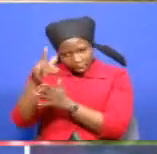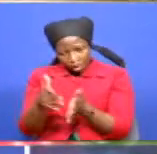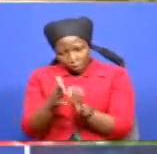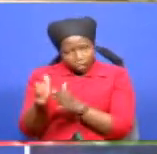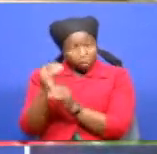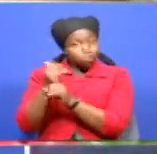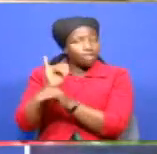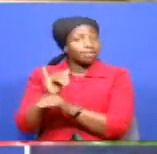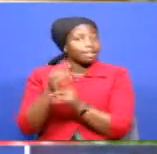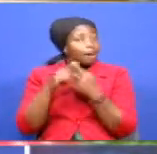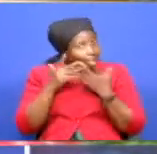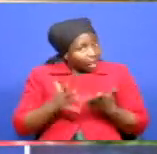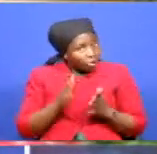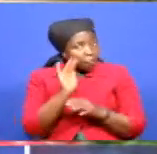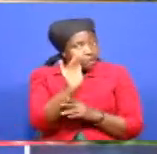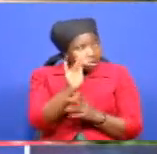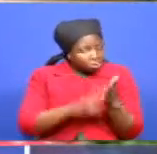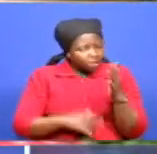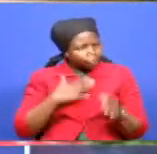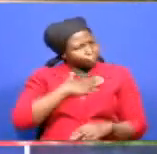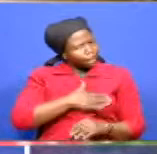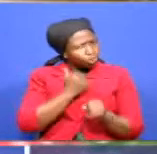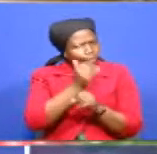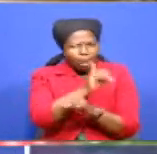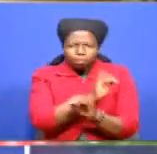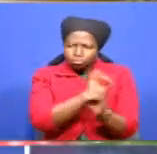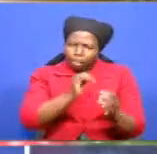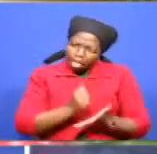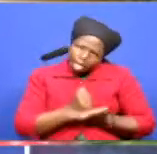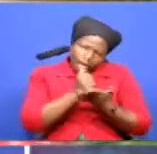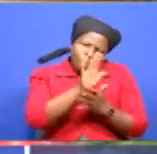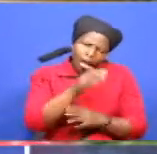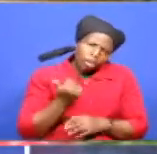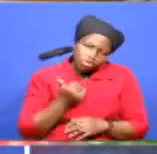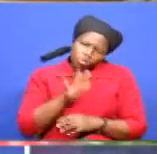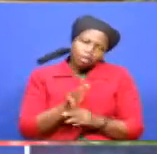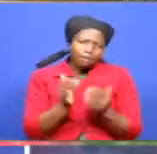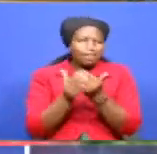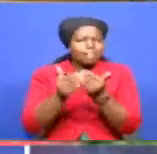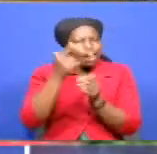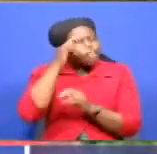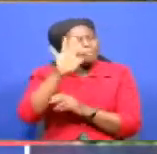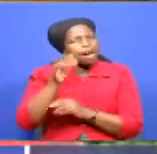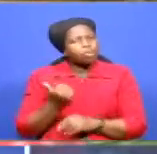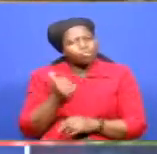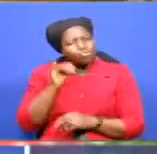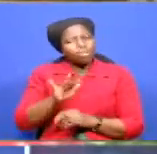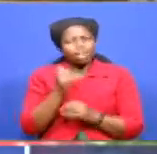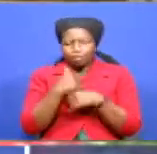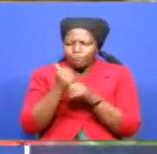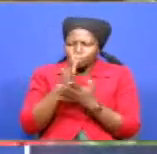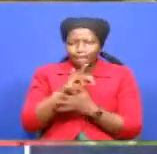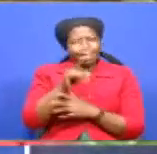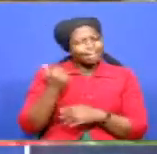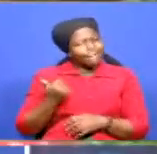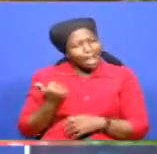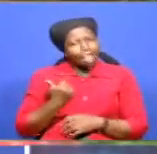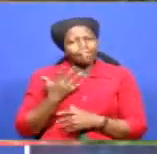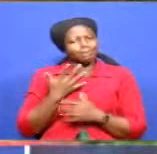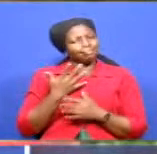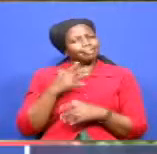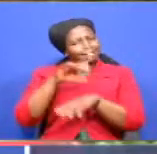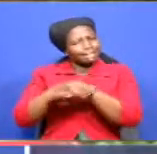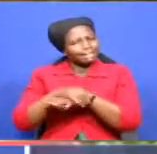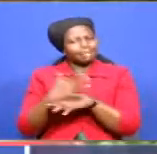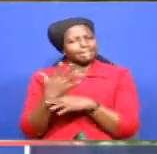to do that. Please help your daughters. Please take care of your daughter so that she doesn't fall under this trap